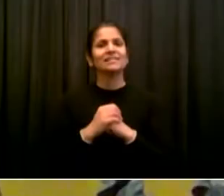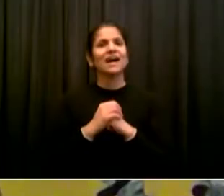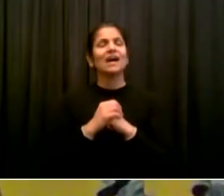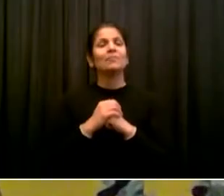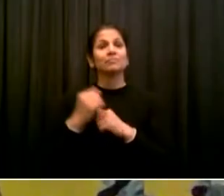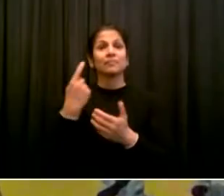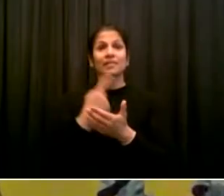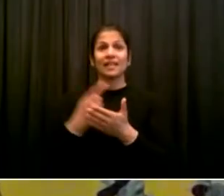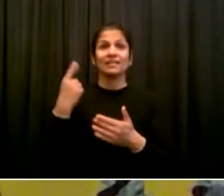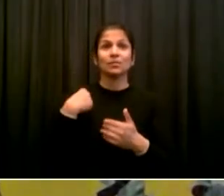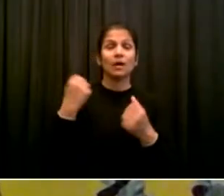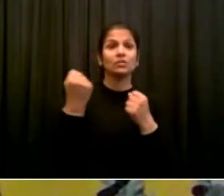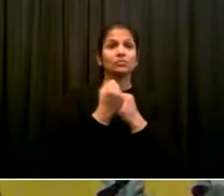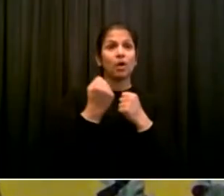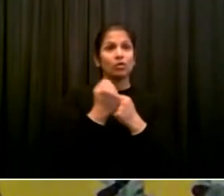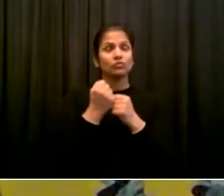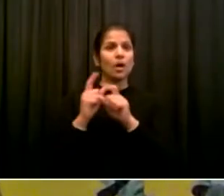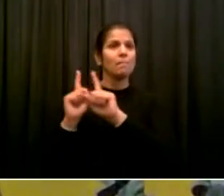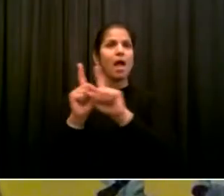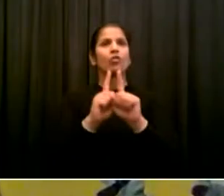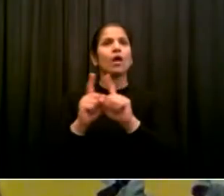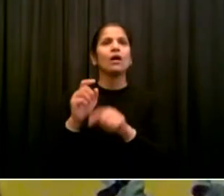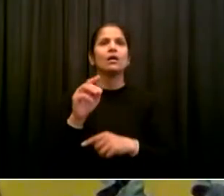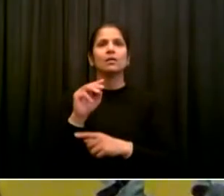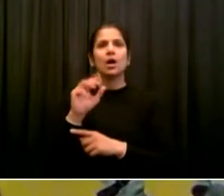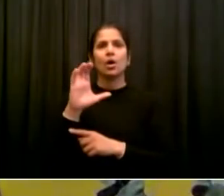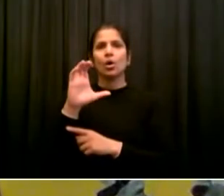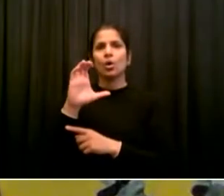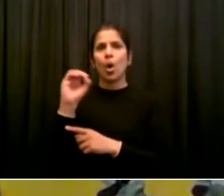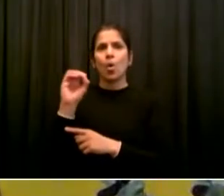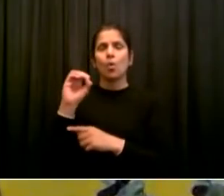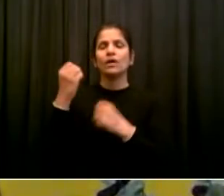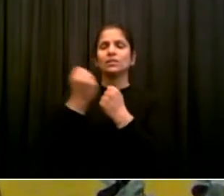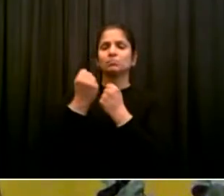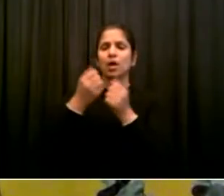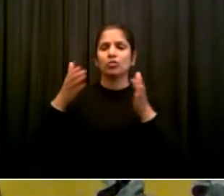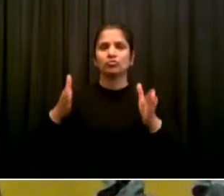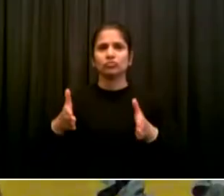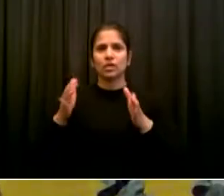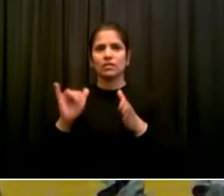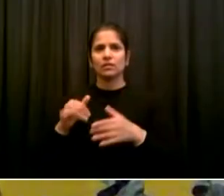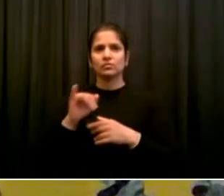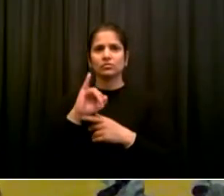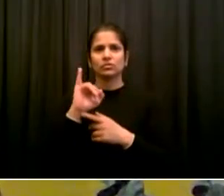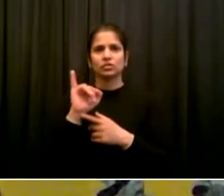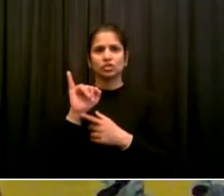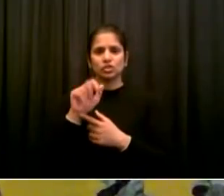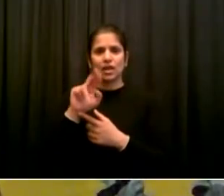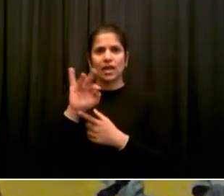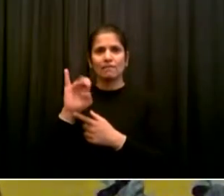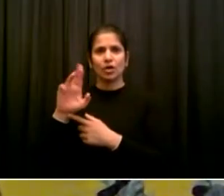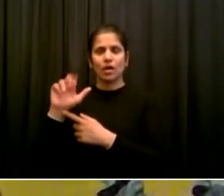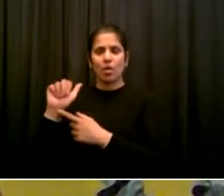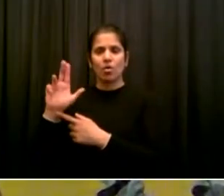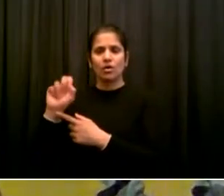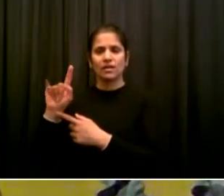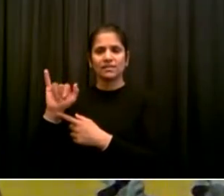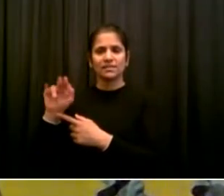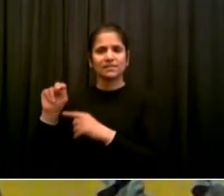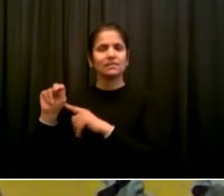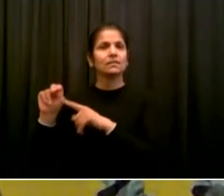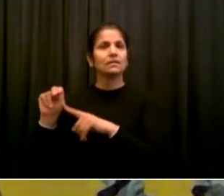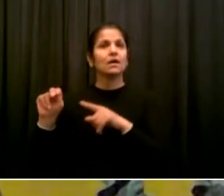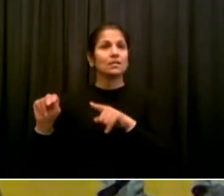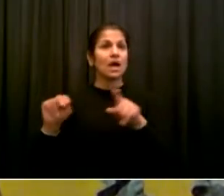Jones Austin, CEO and Executive Director of the Federation of Protestant Welfare Agencies, and Wes Moore, CEO of Robin Hood,